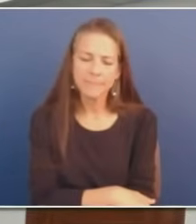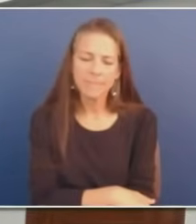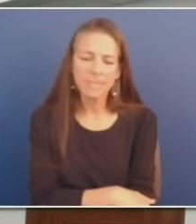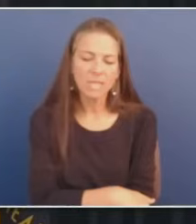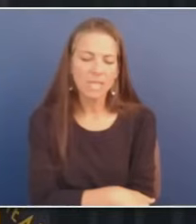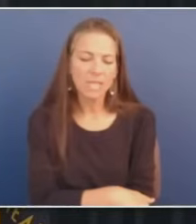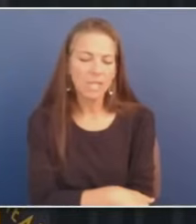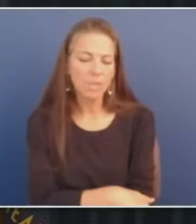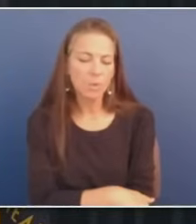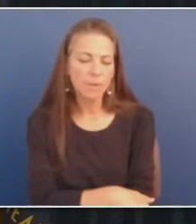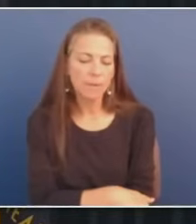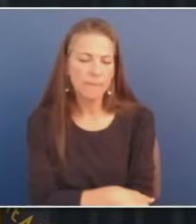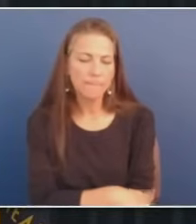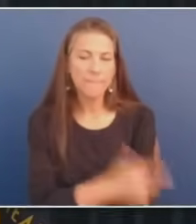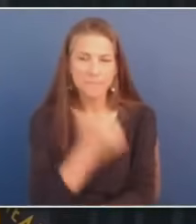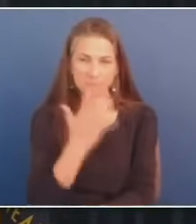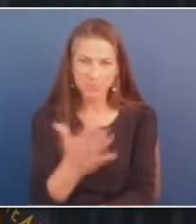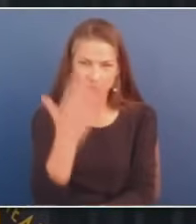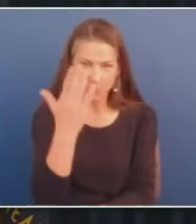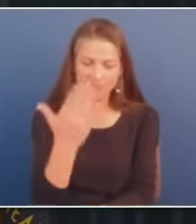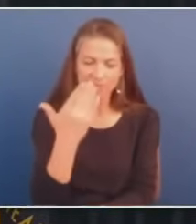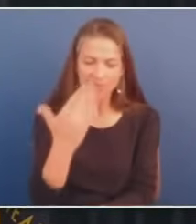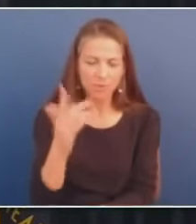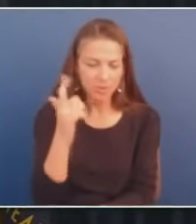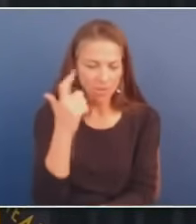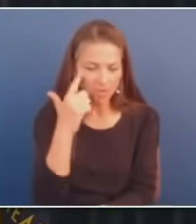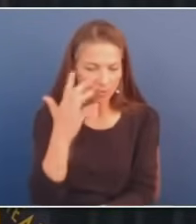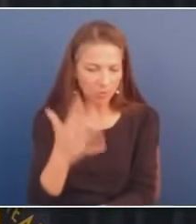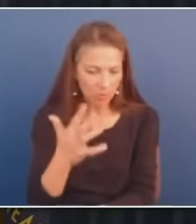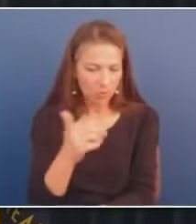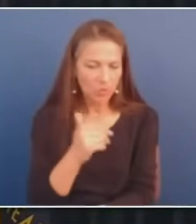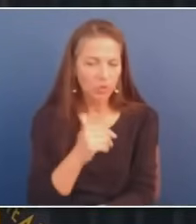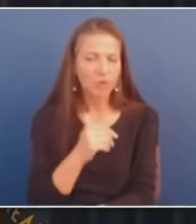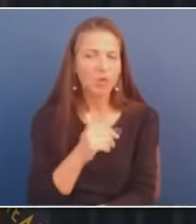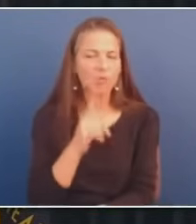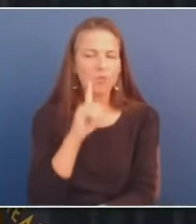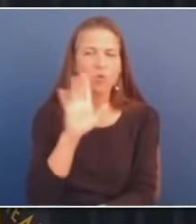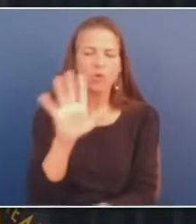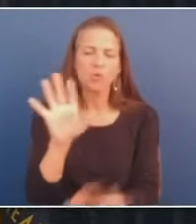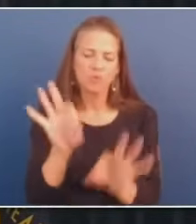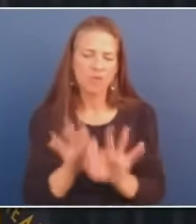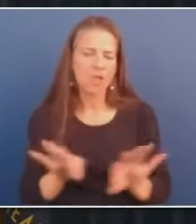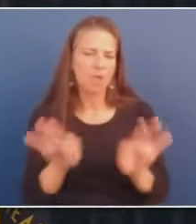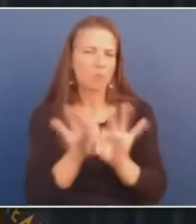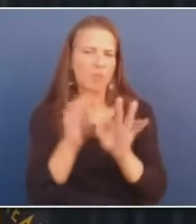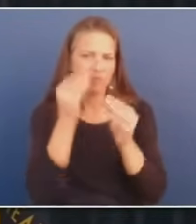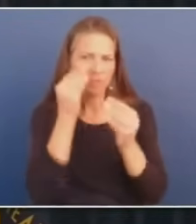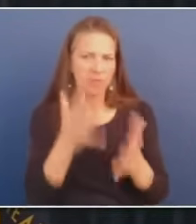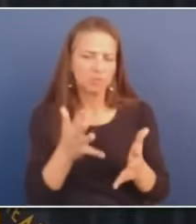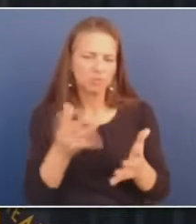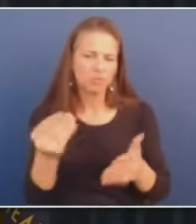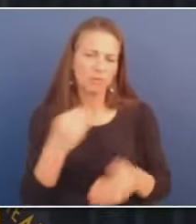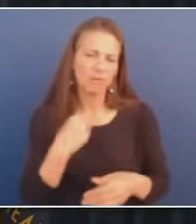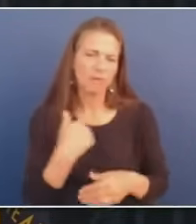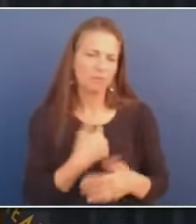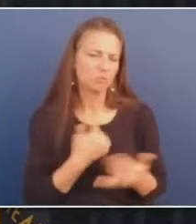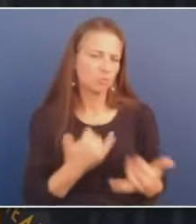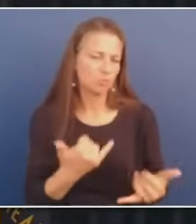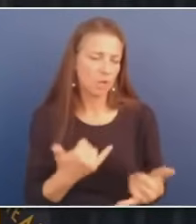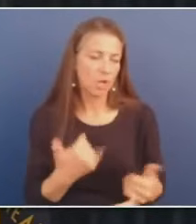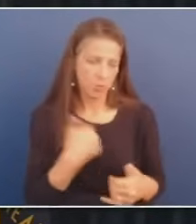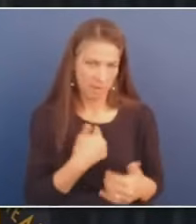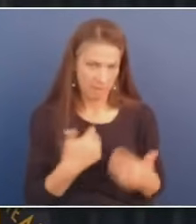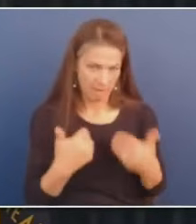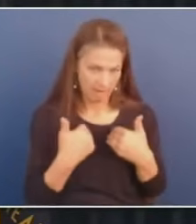Well, good morning, and thank you, Governor Beshear, for the valuable information that you prepared today. We do have a significant